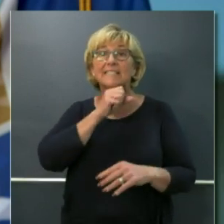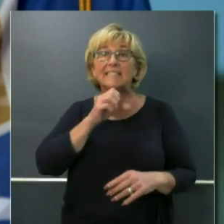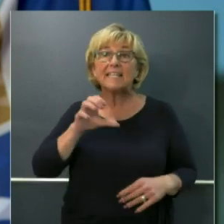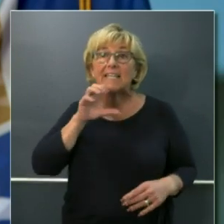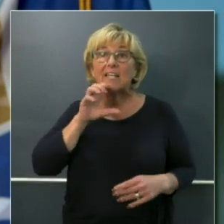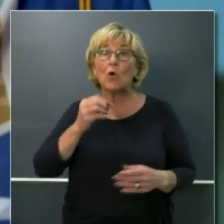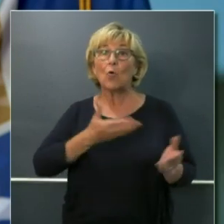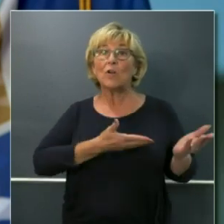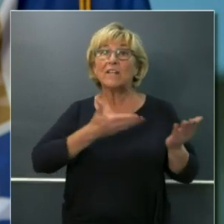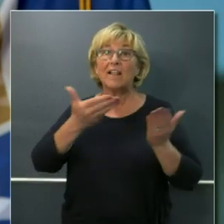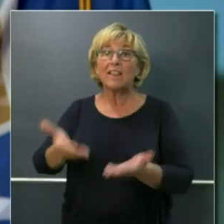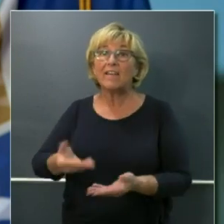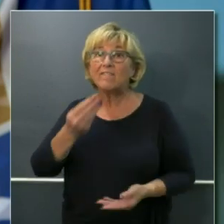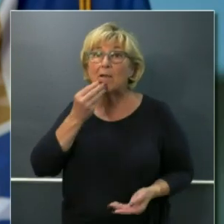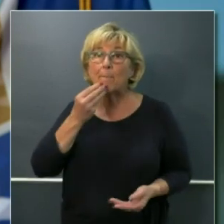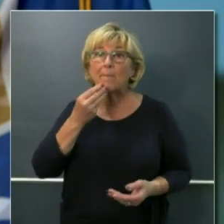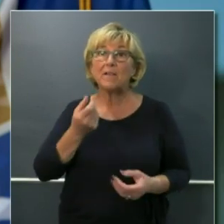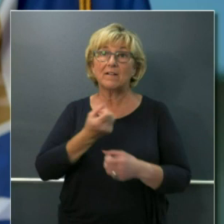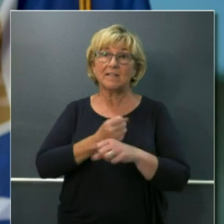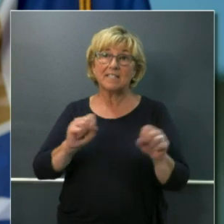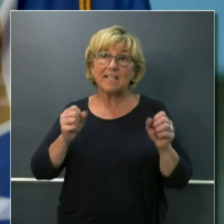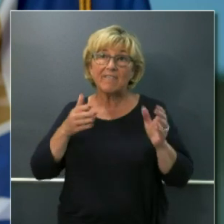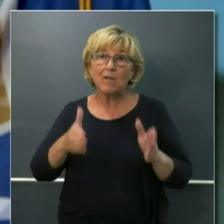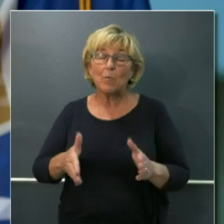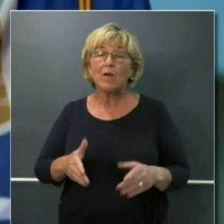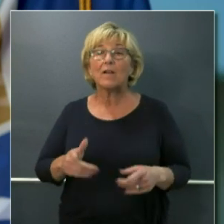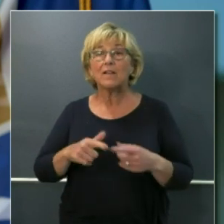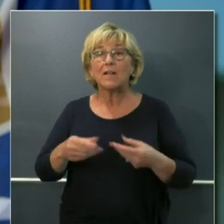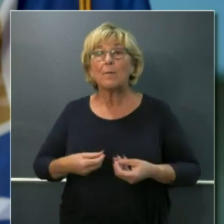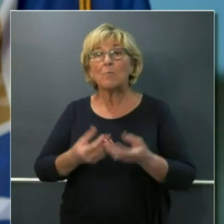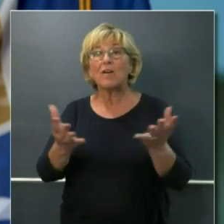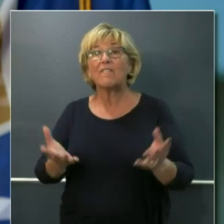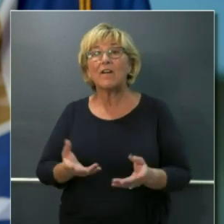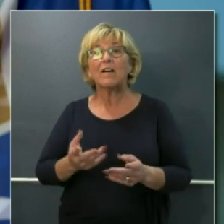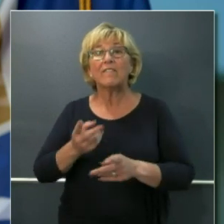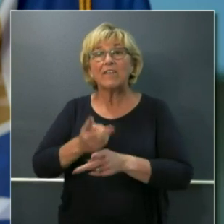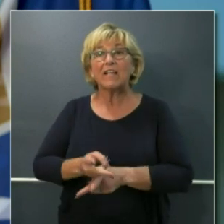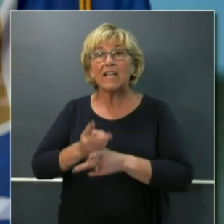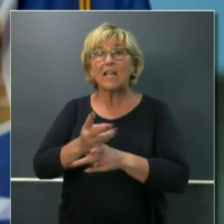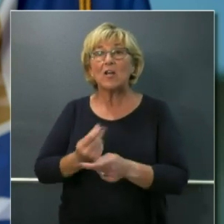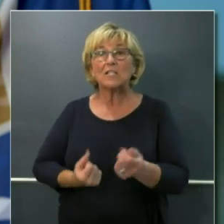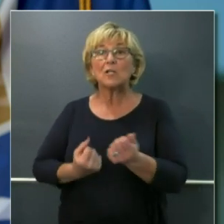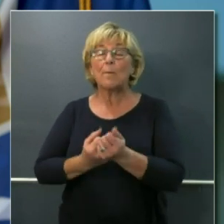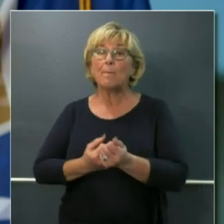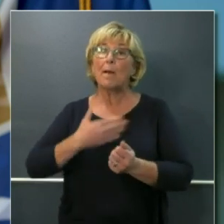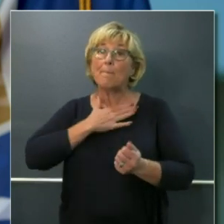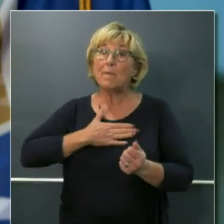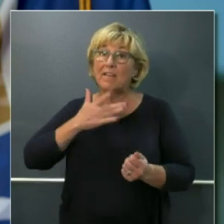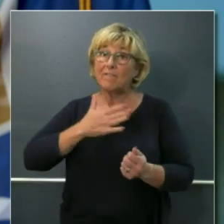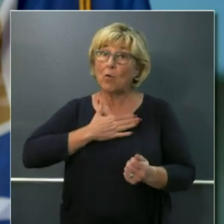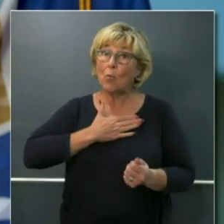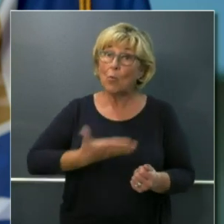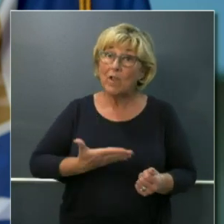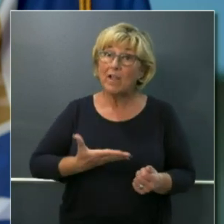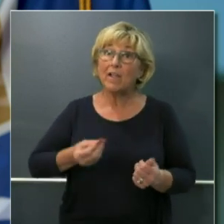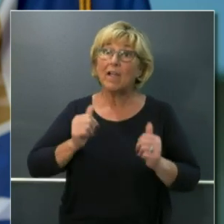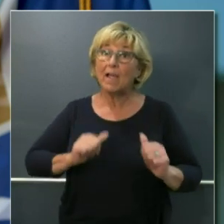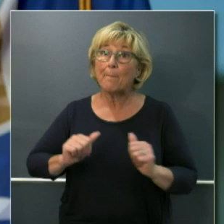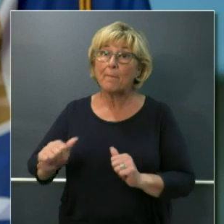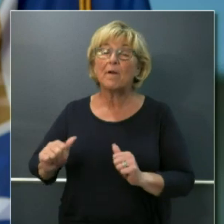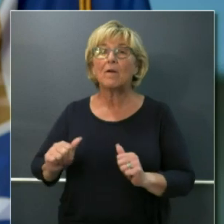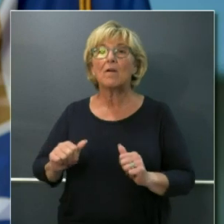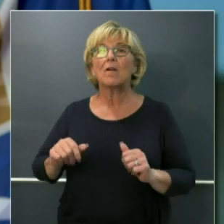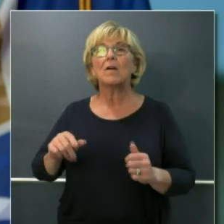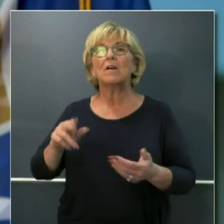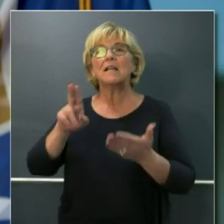maybe deliver a meal in a safe way or provide some care and support. Please, if you're willing, you're able, go